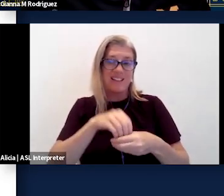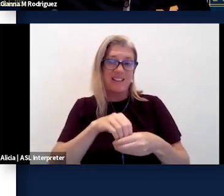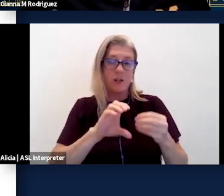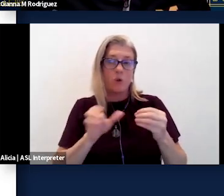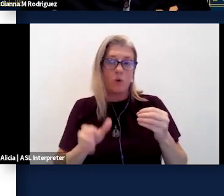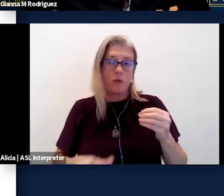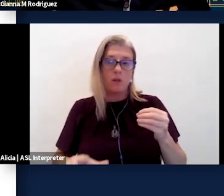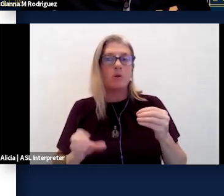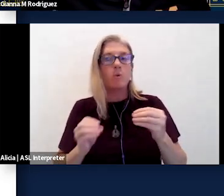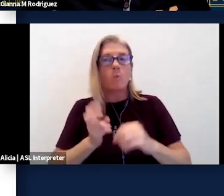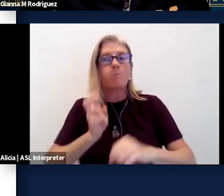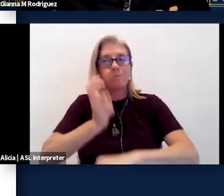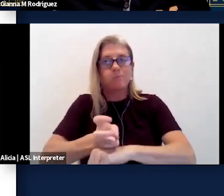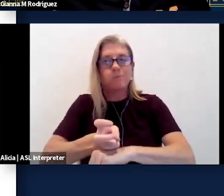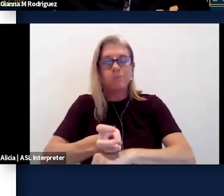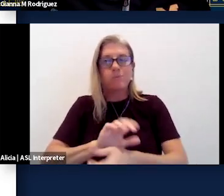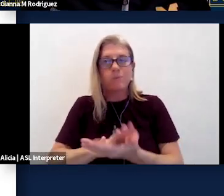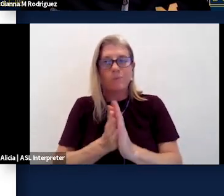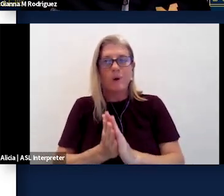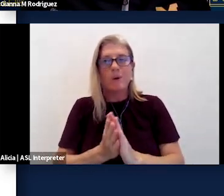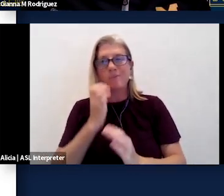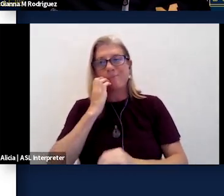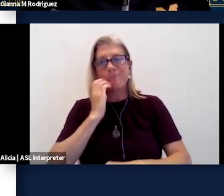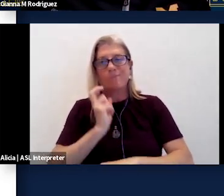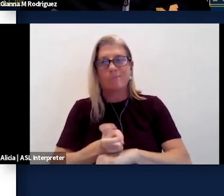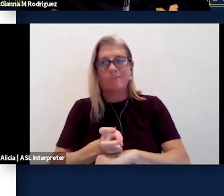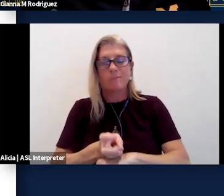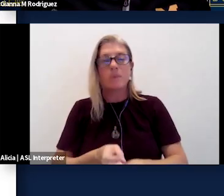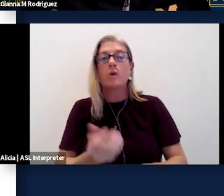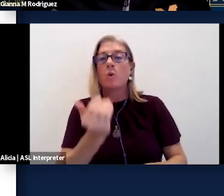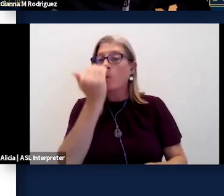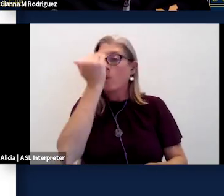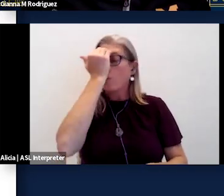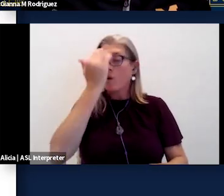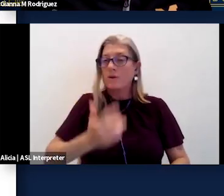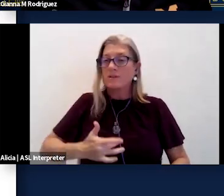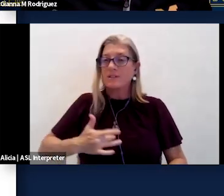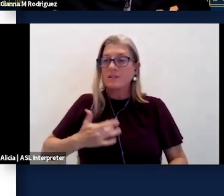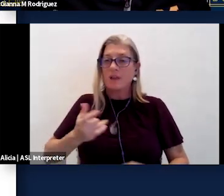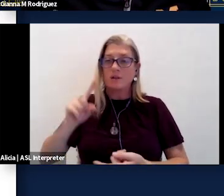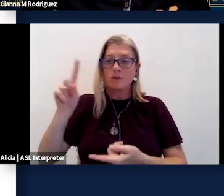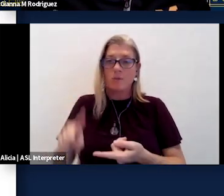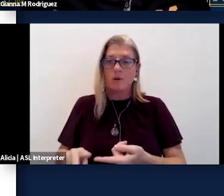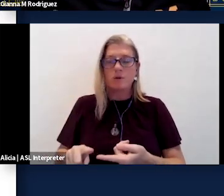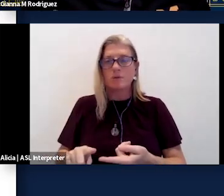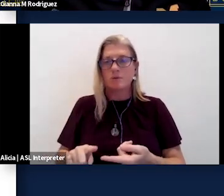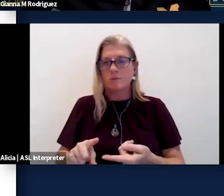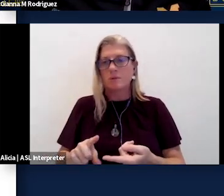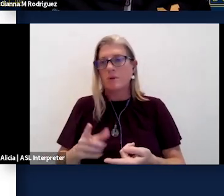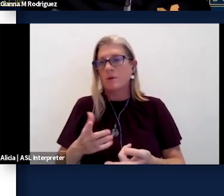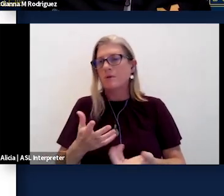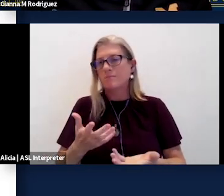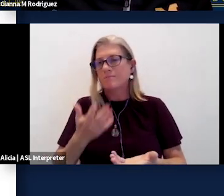harder it gets, okay? So we know that sensation is diminished, there's poor or no